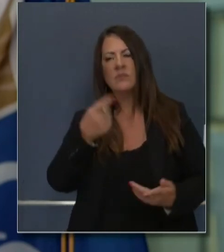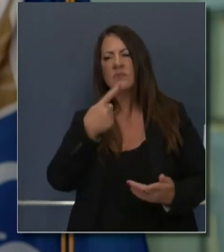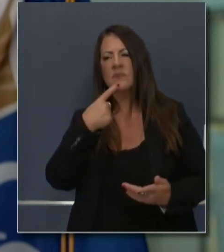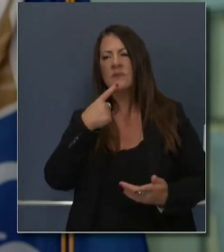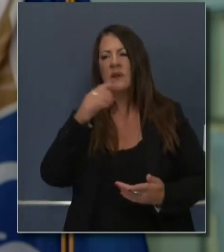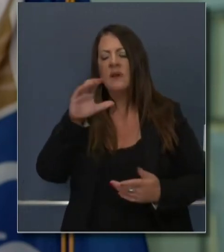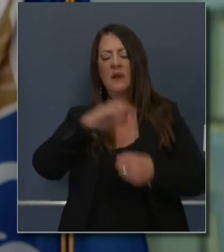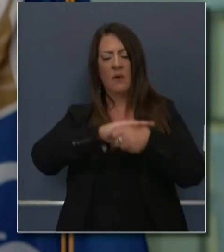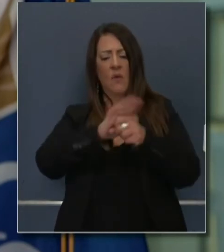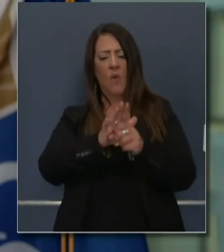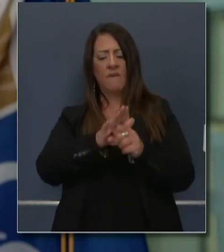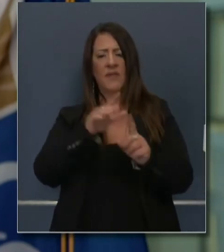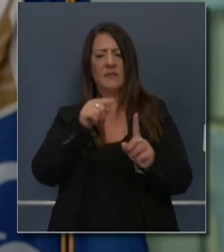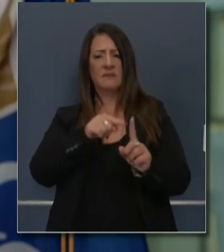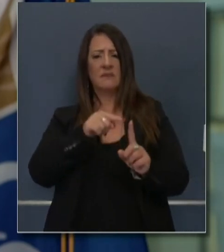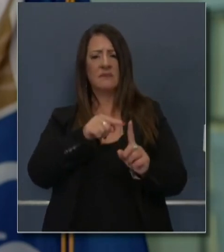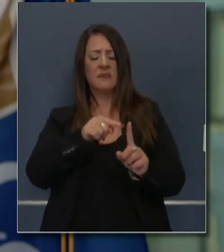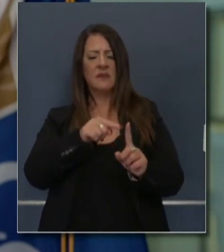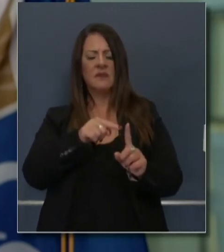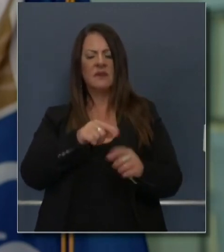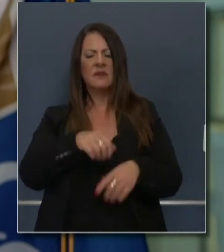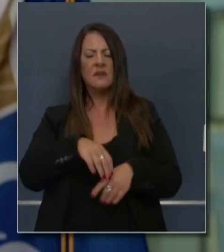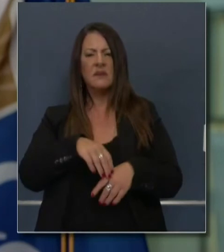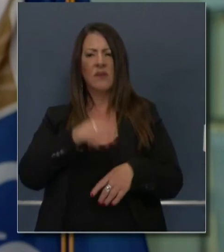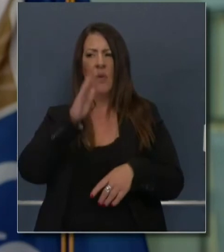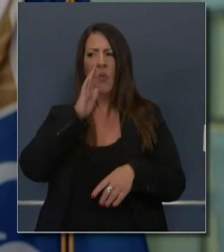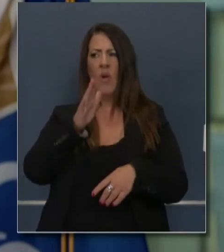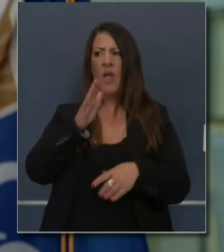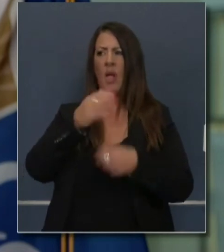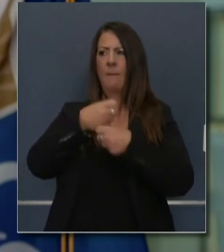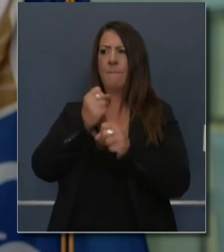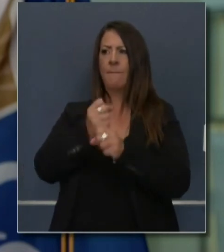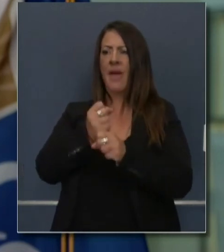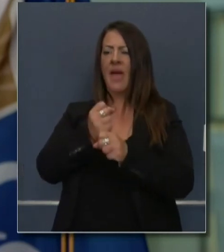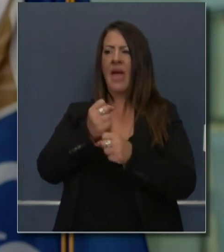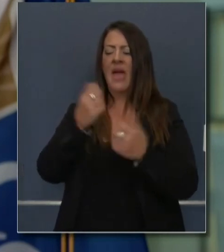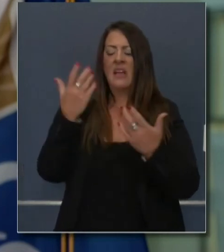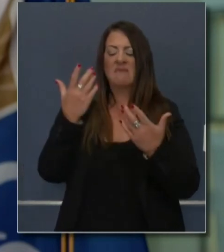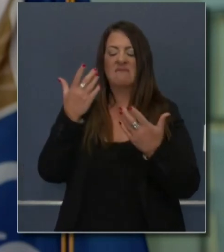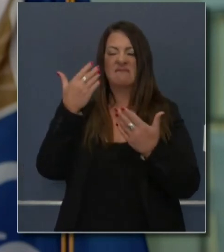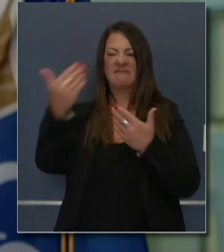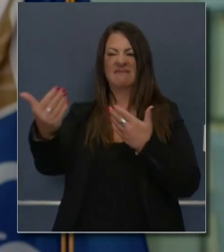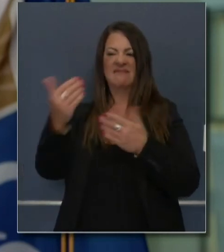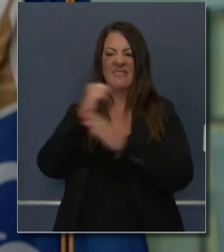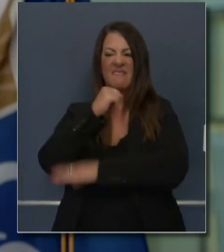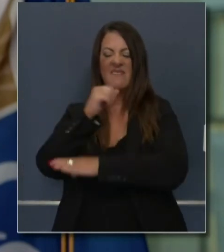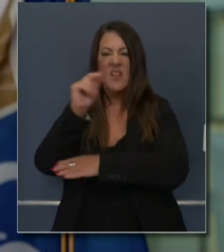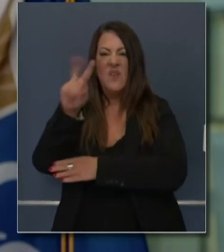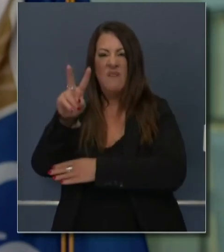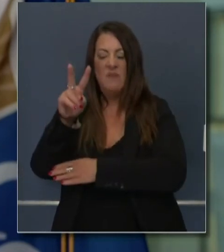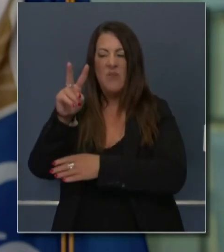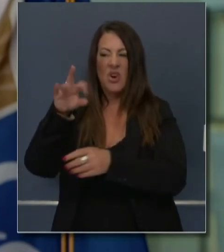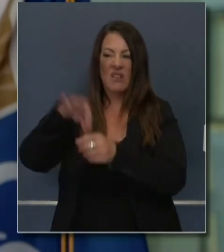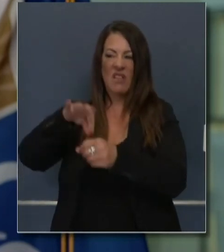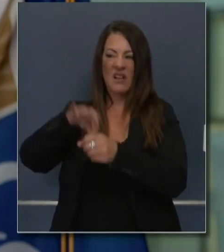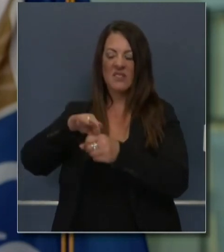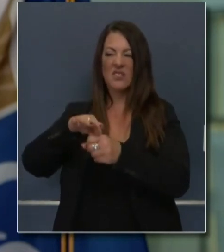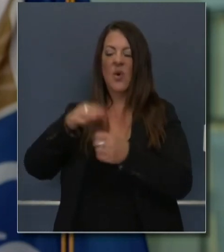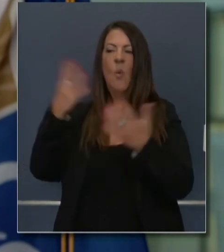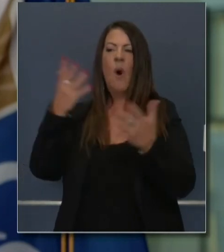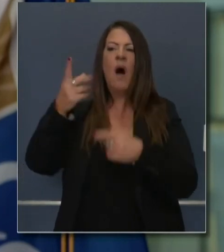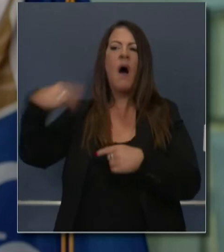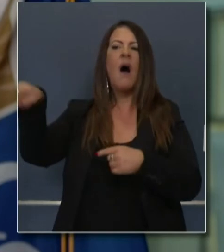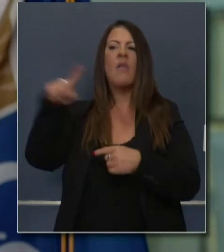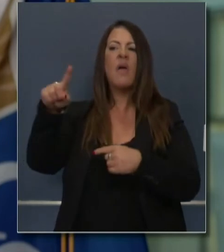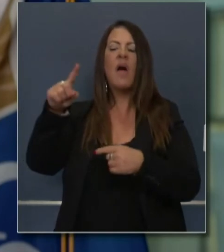COVID-19 is going to shape the national debate over healthcare in November at both the state and the national level.